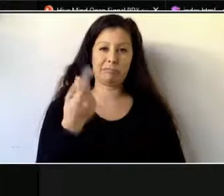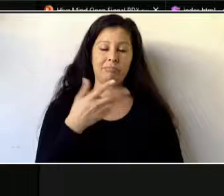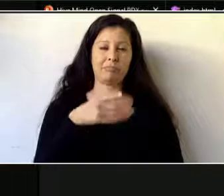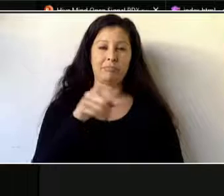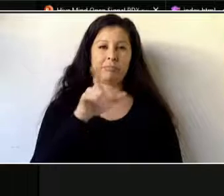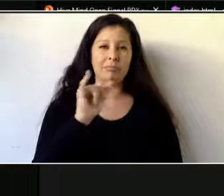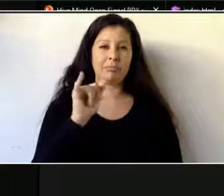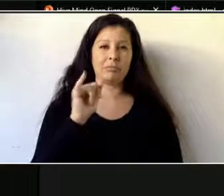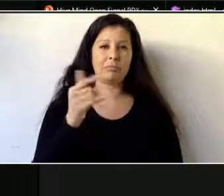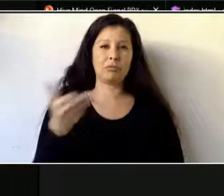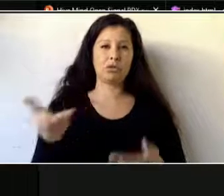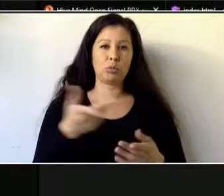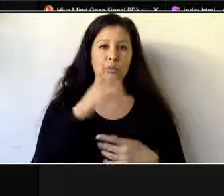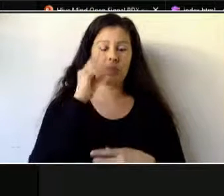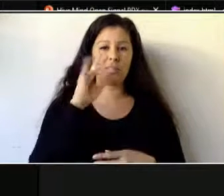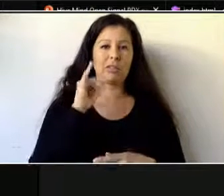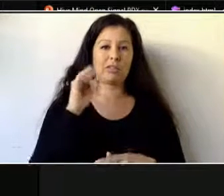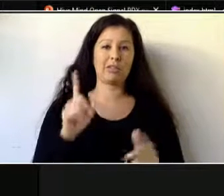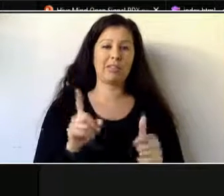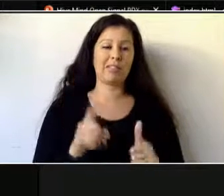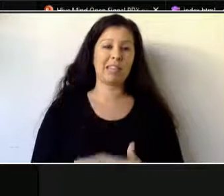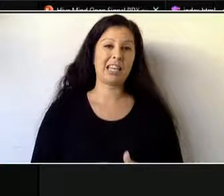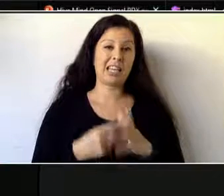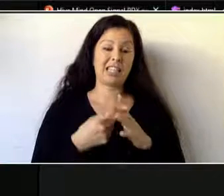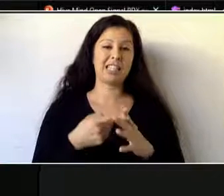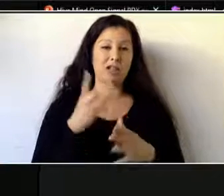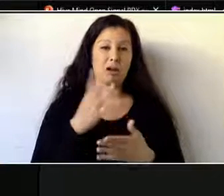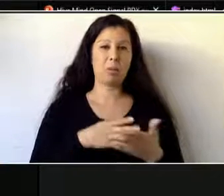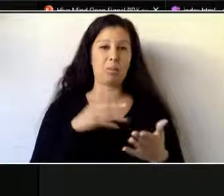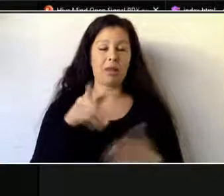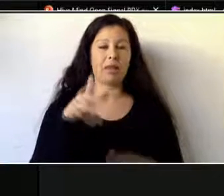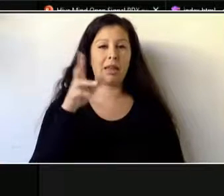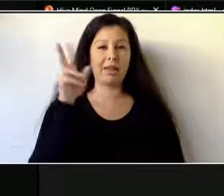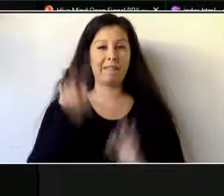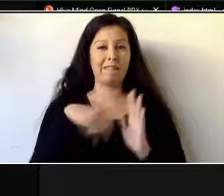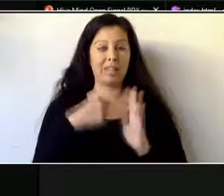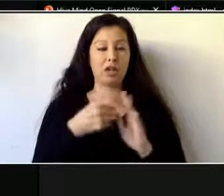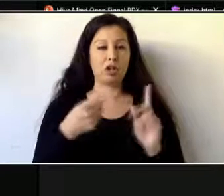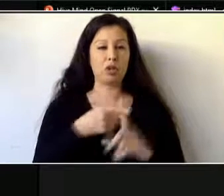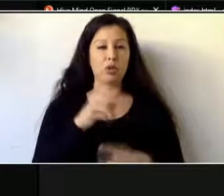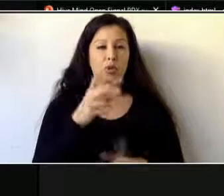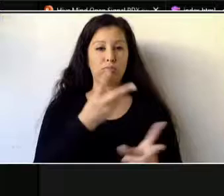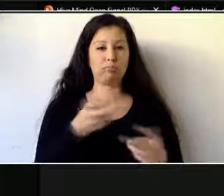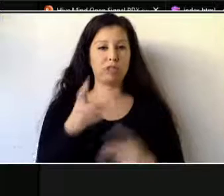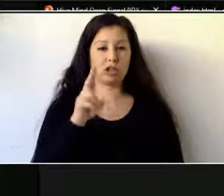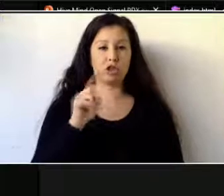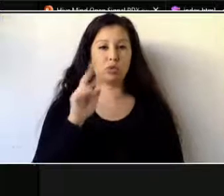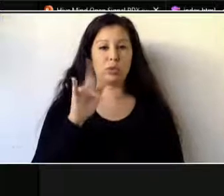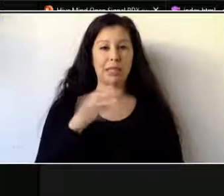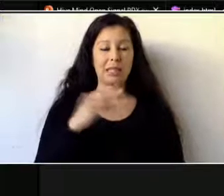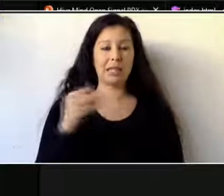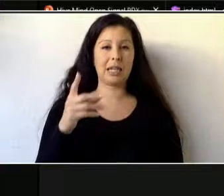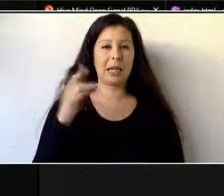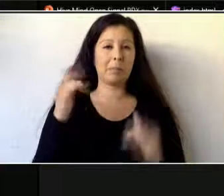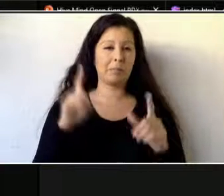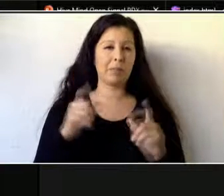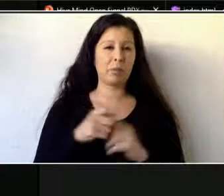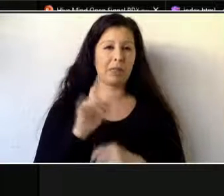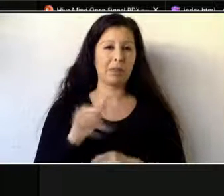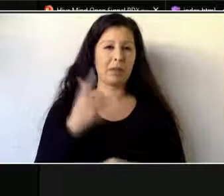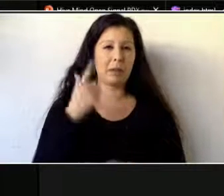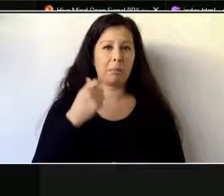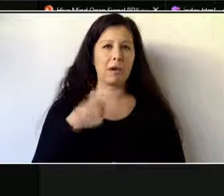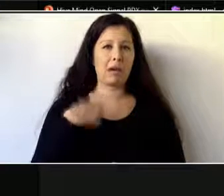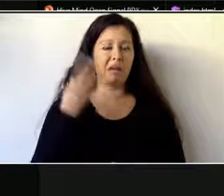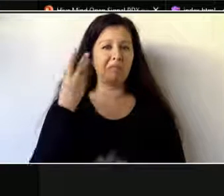But this is like bringing him the first kind of initial part, bringing him the volumetric video into Unity and kind of just experimenting with that. Because I was like,